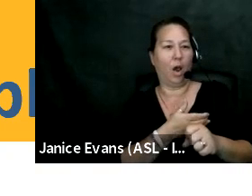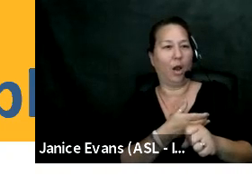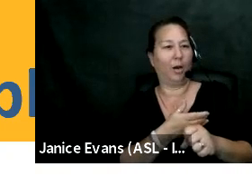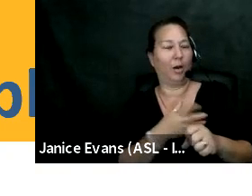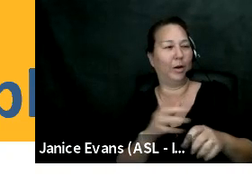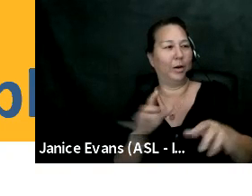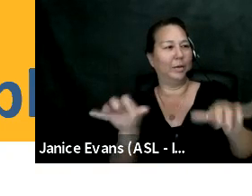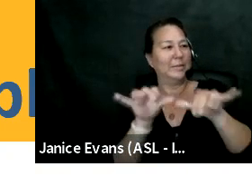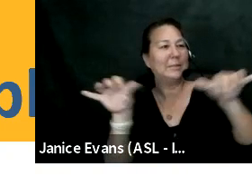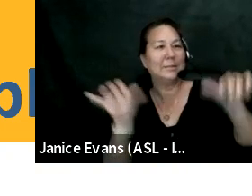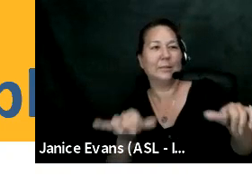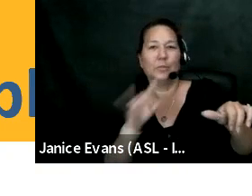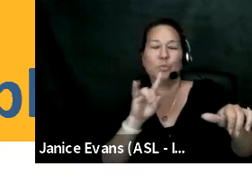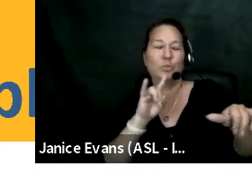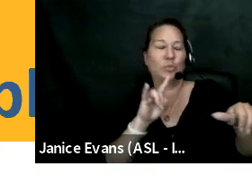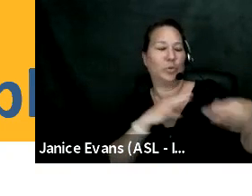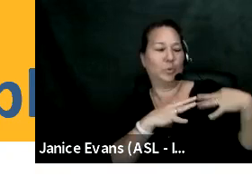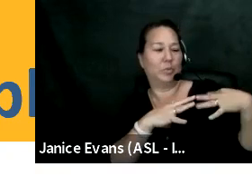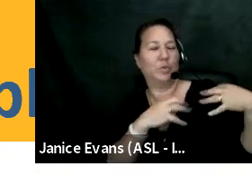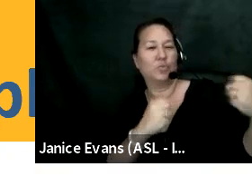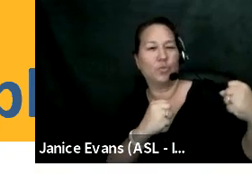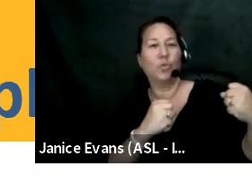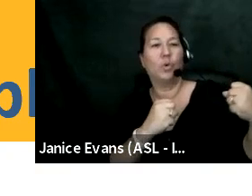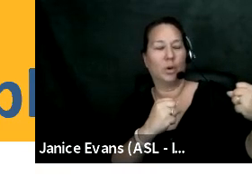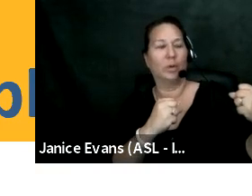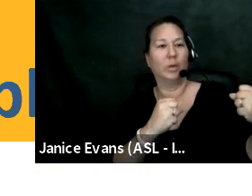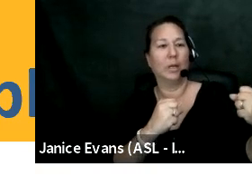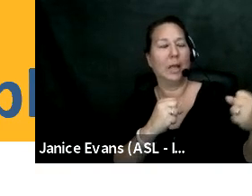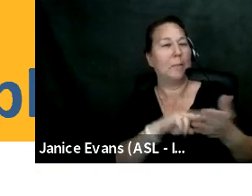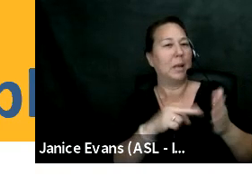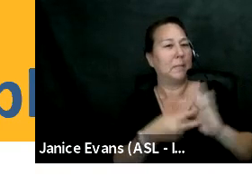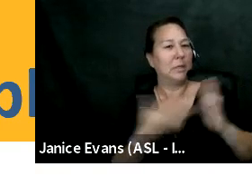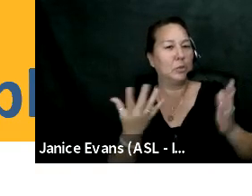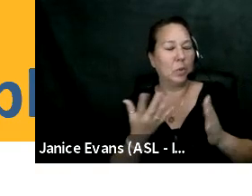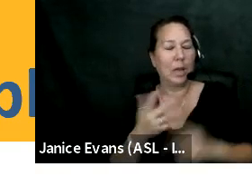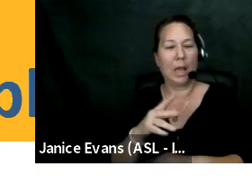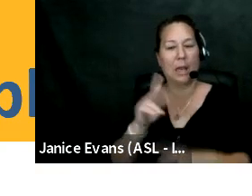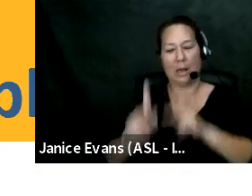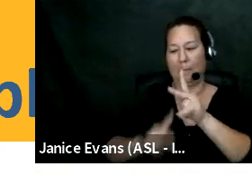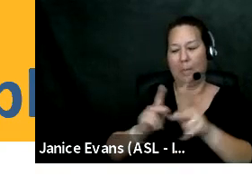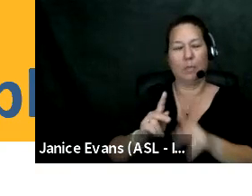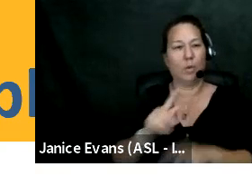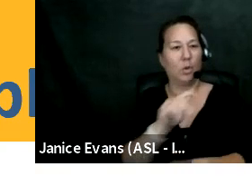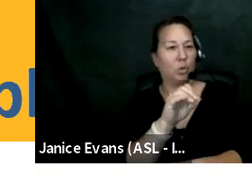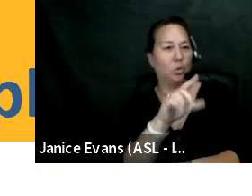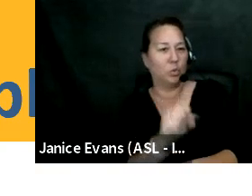is people, tools, technology,